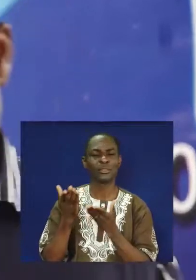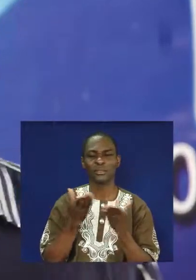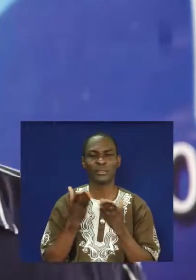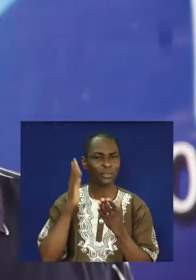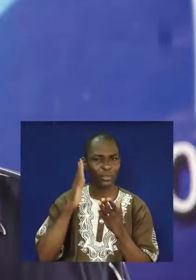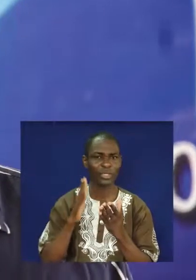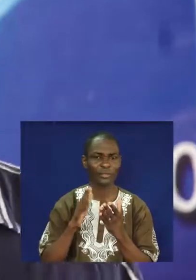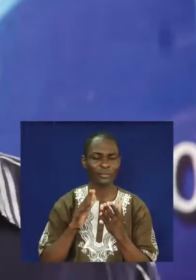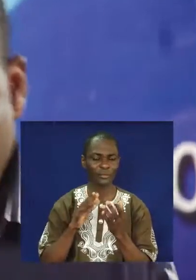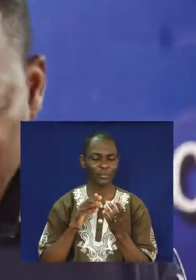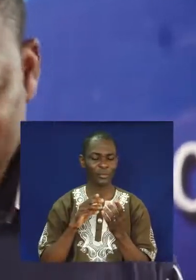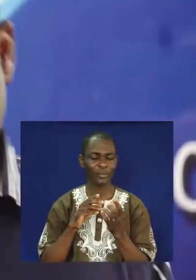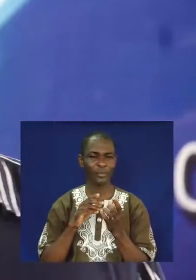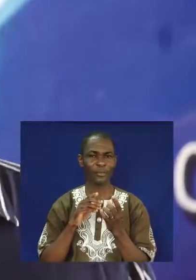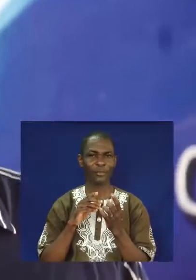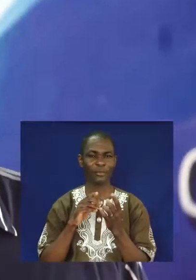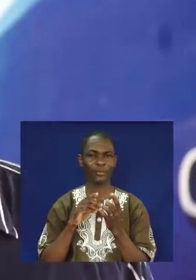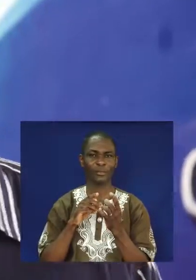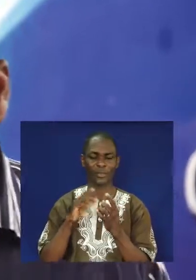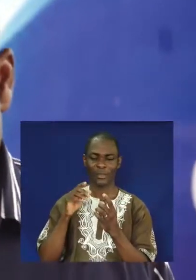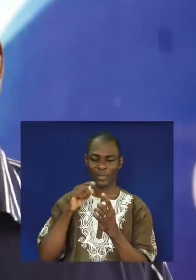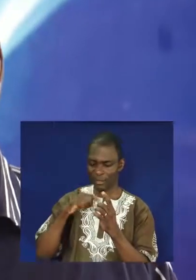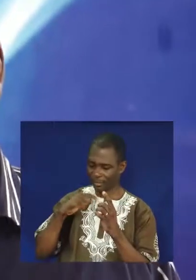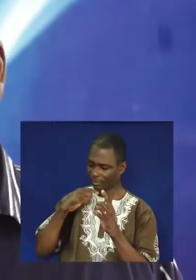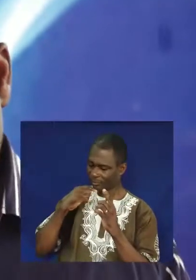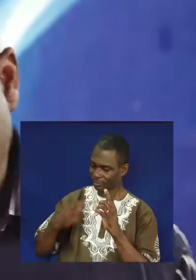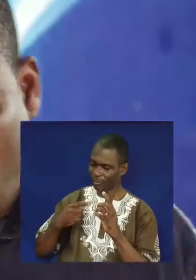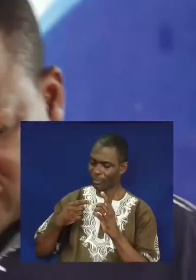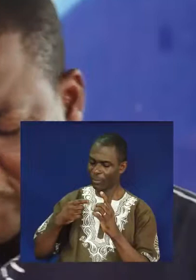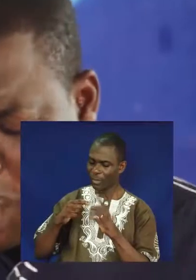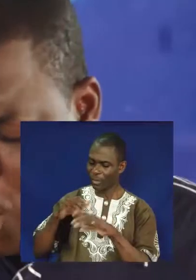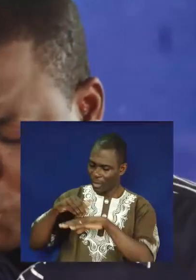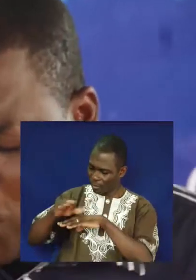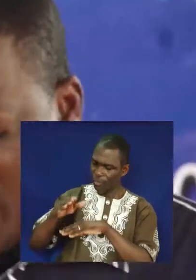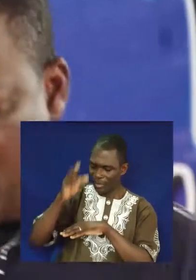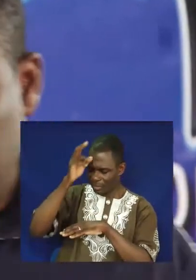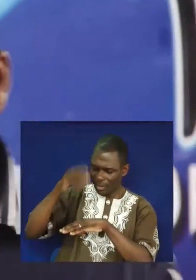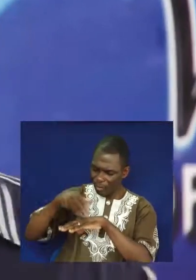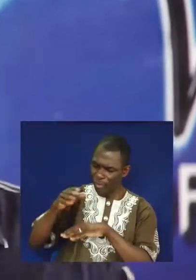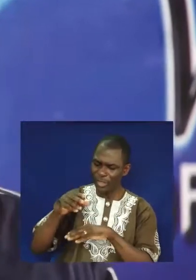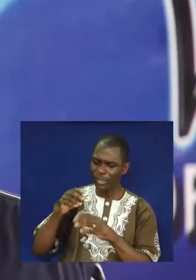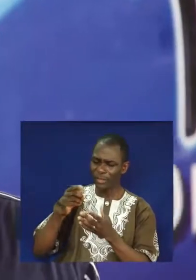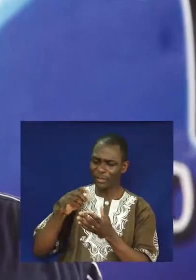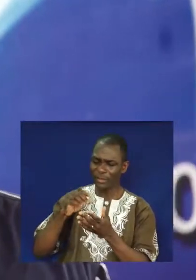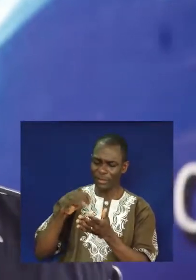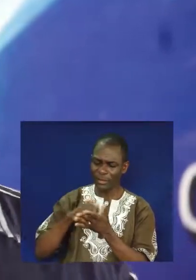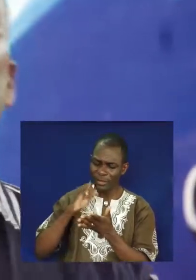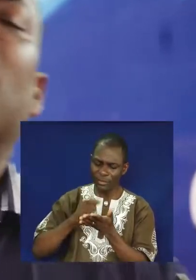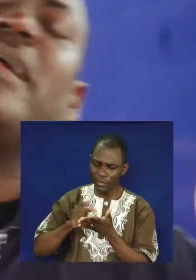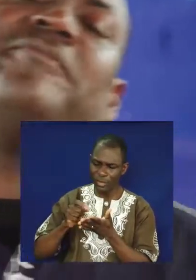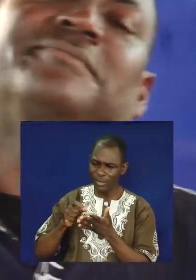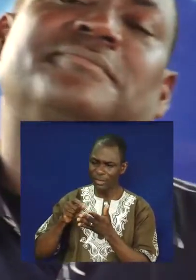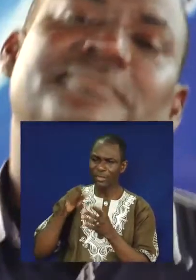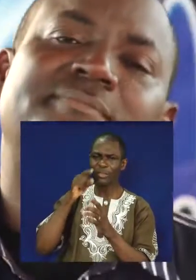him, Away with you, Satan, for it is written, you shall worship the Lord your God, and him only